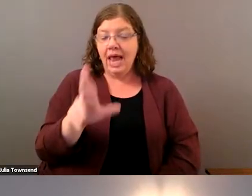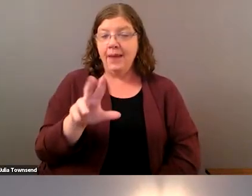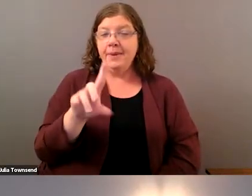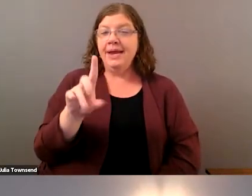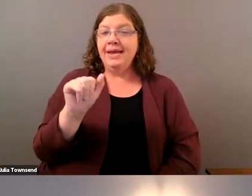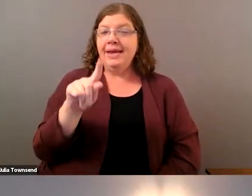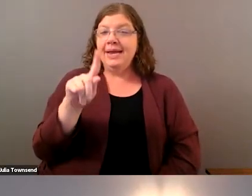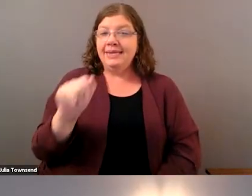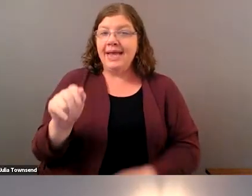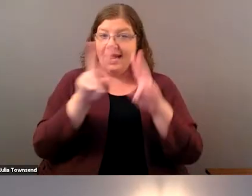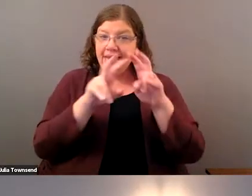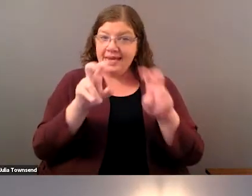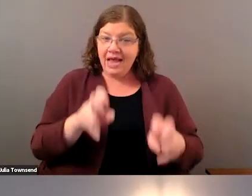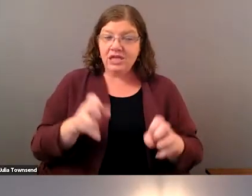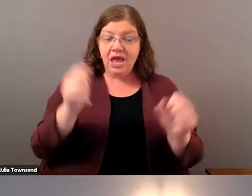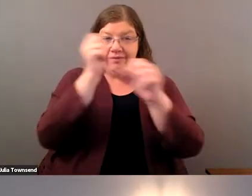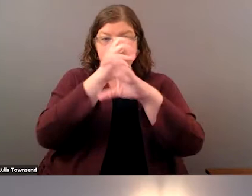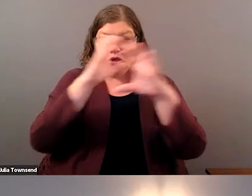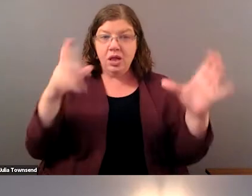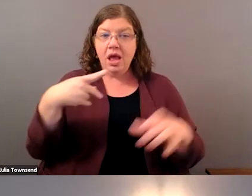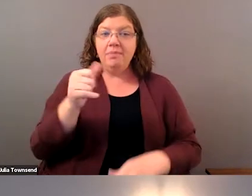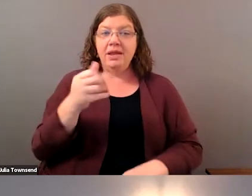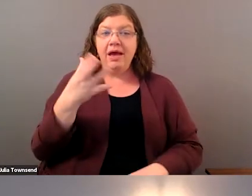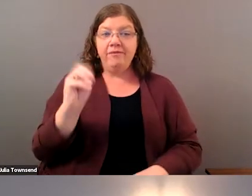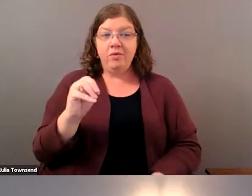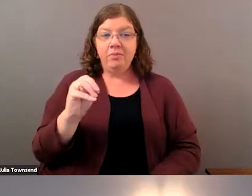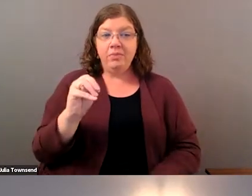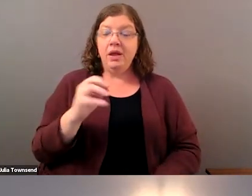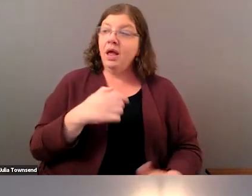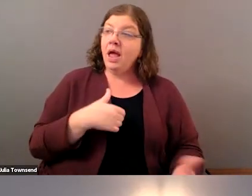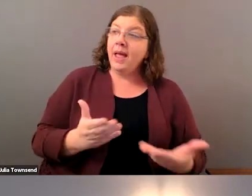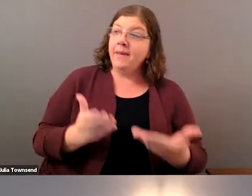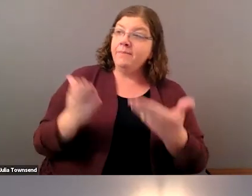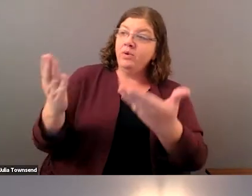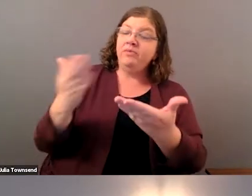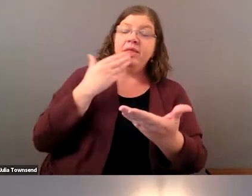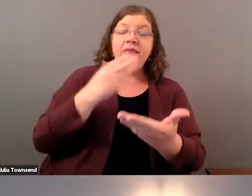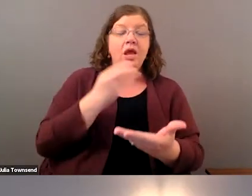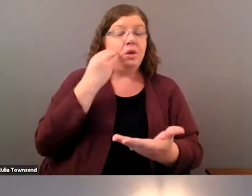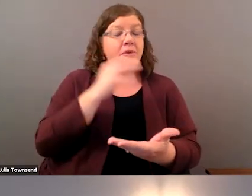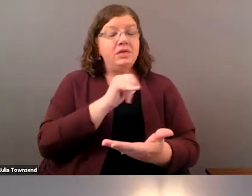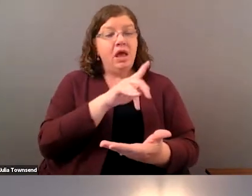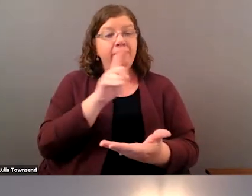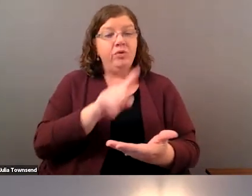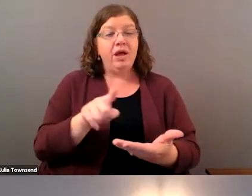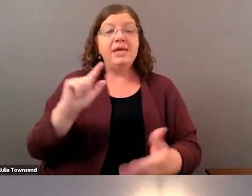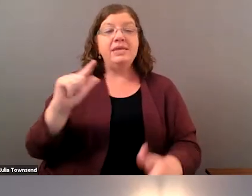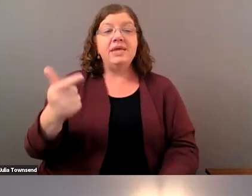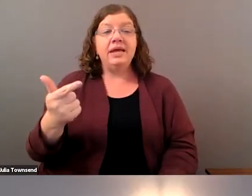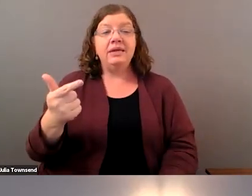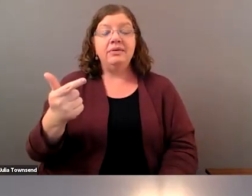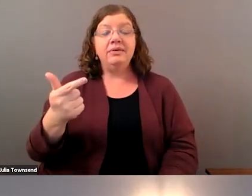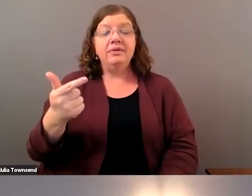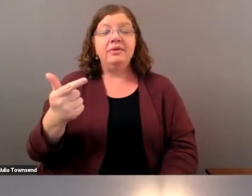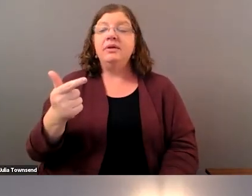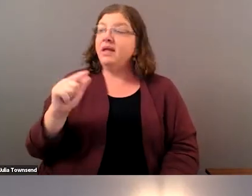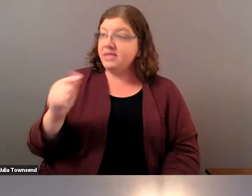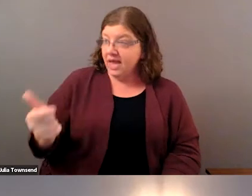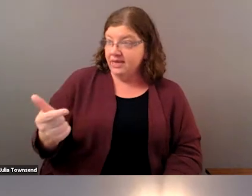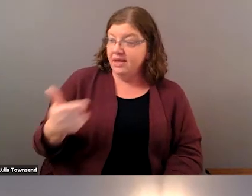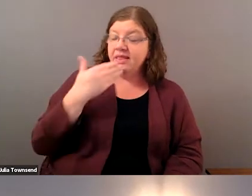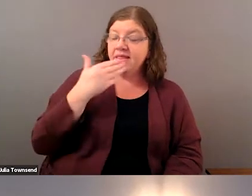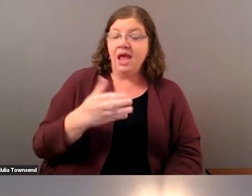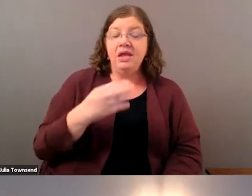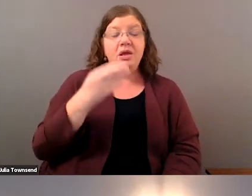and visualization platform. So moved. Thank you, Ms. Alvarez. And a second, please. Second. Second,